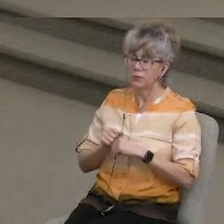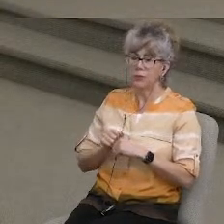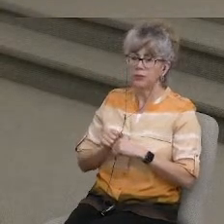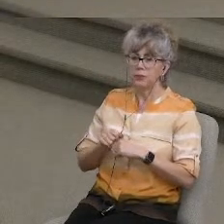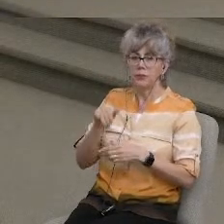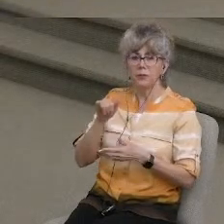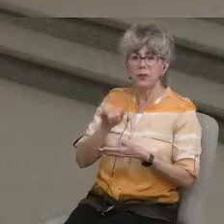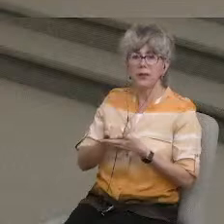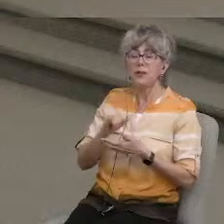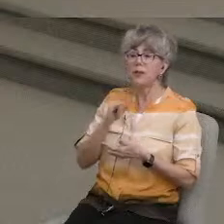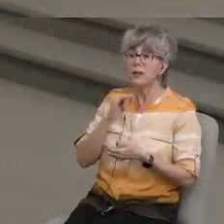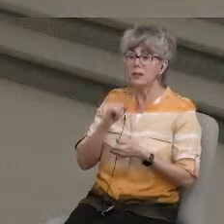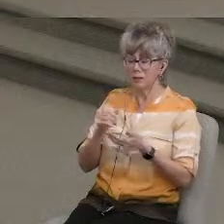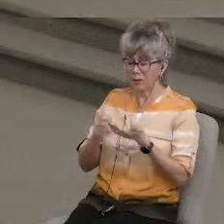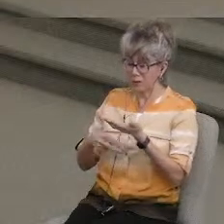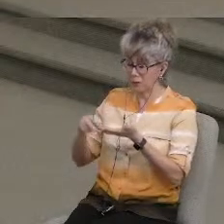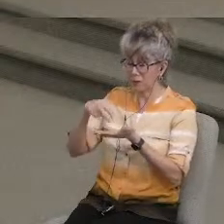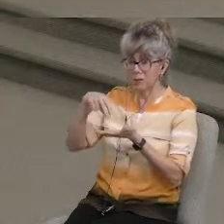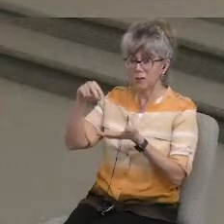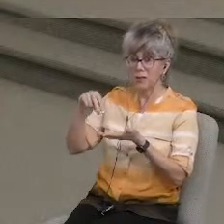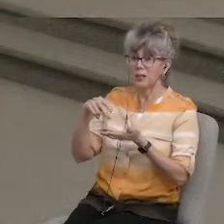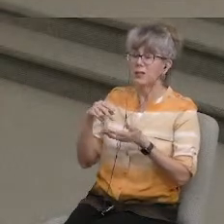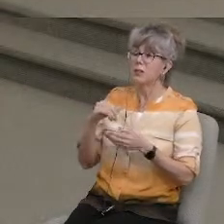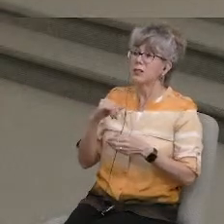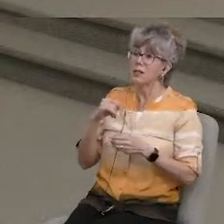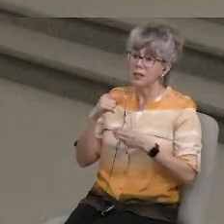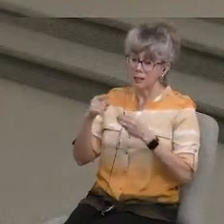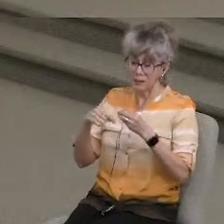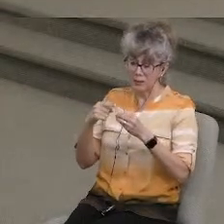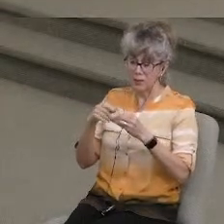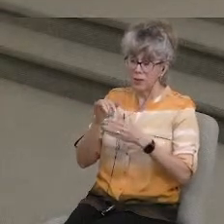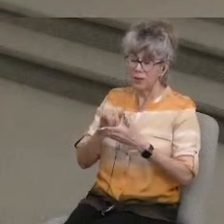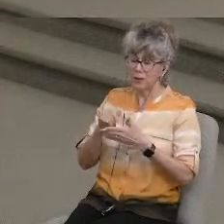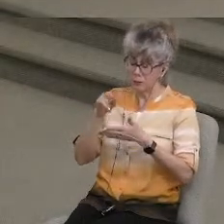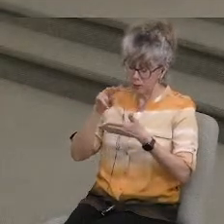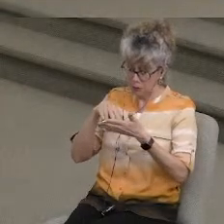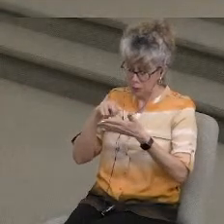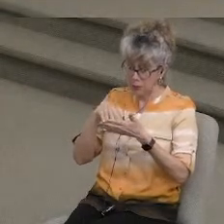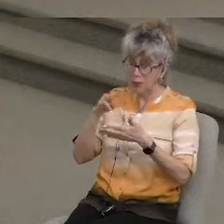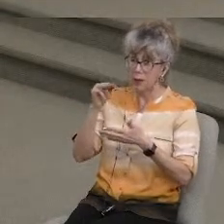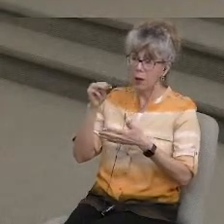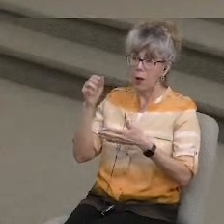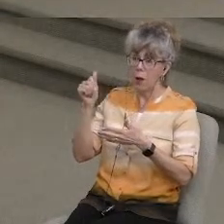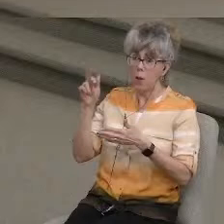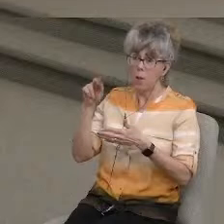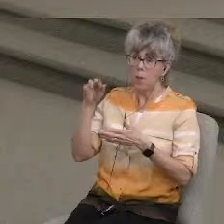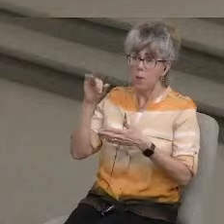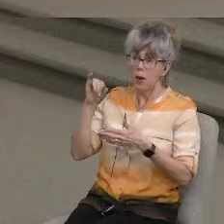That's what the resurrection is about. So let's read a little bit, Mark chapter 16.